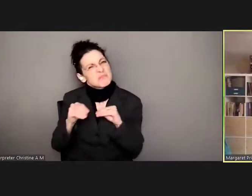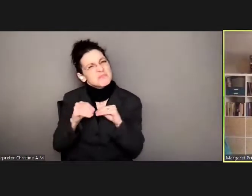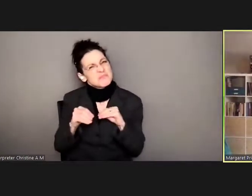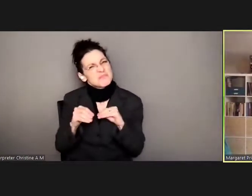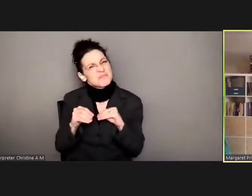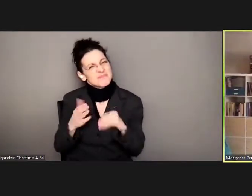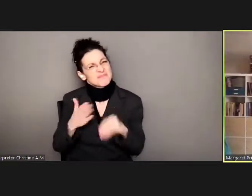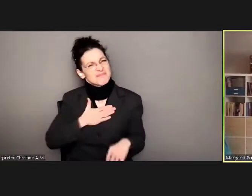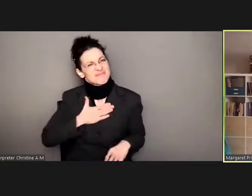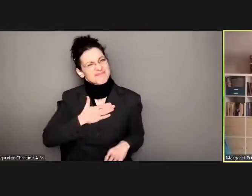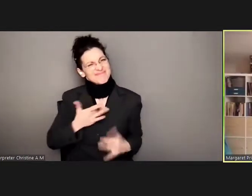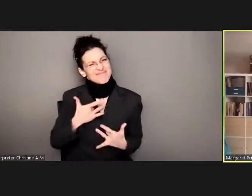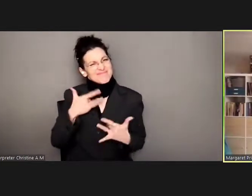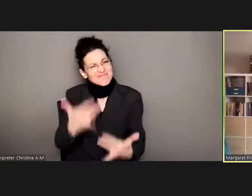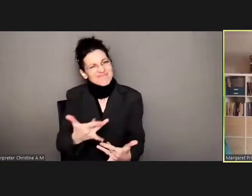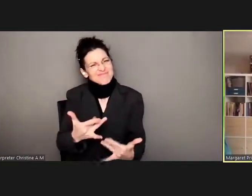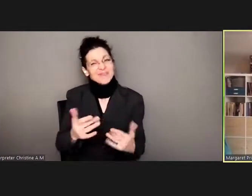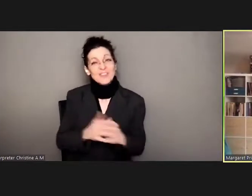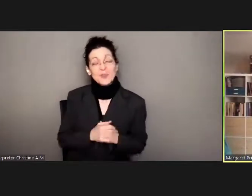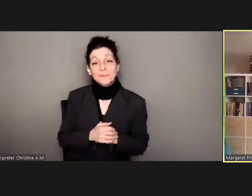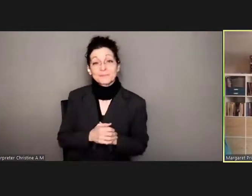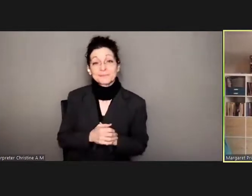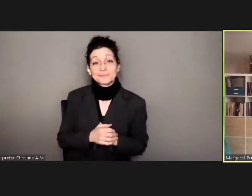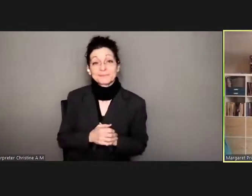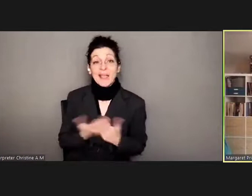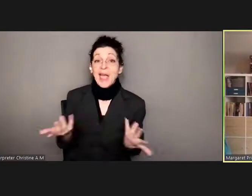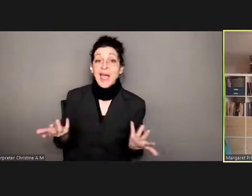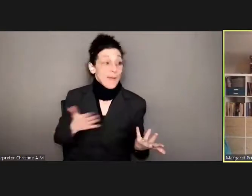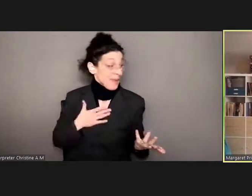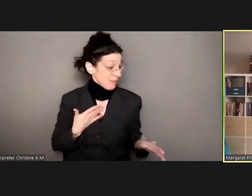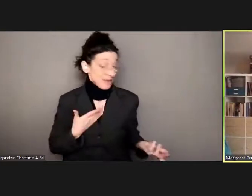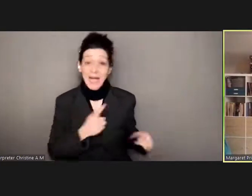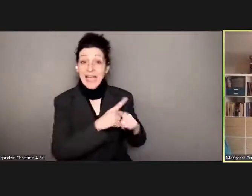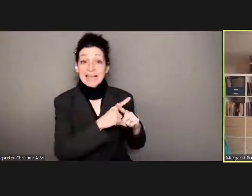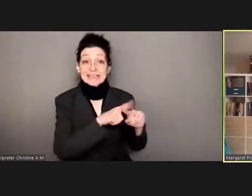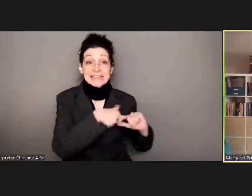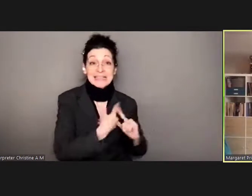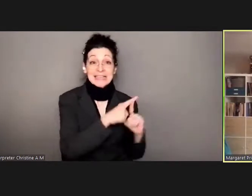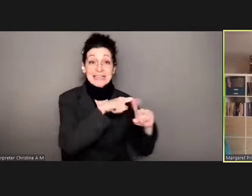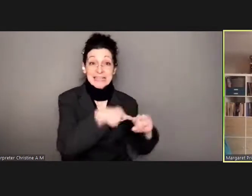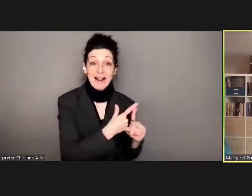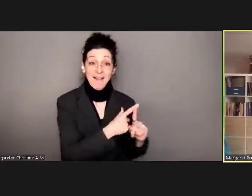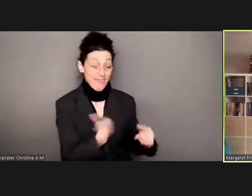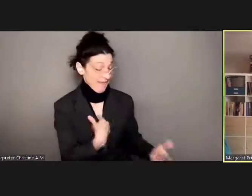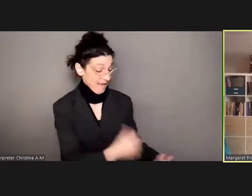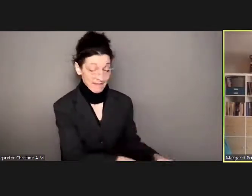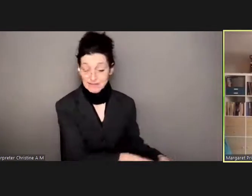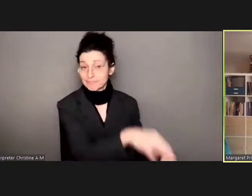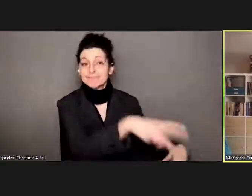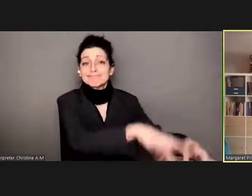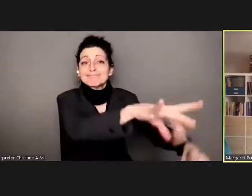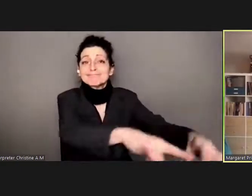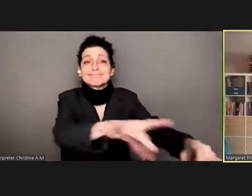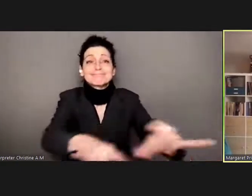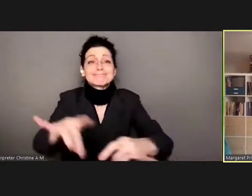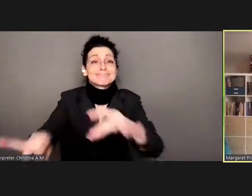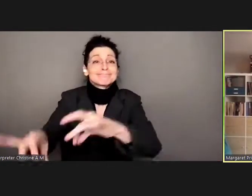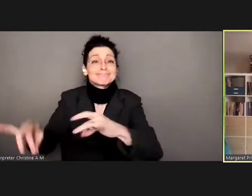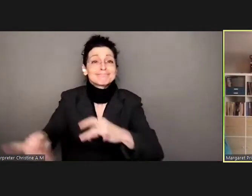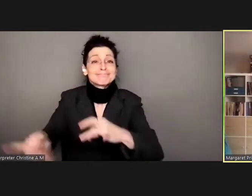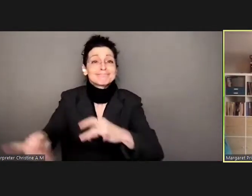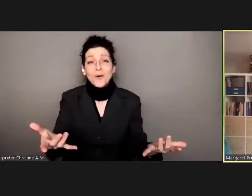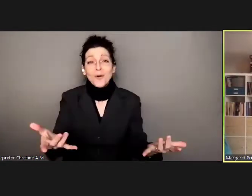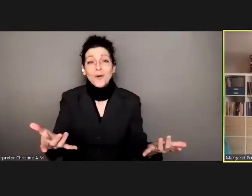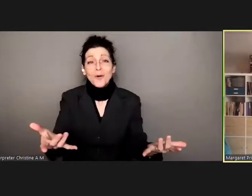As we get into our discussion, I might pick up my knitting or stim with some other object on my desk. And I just want to mention that